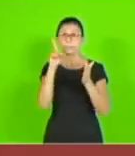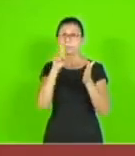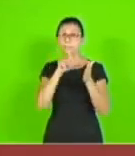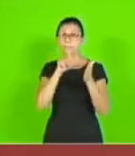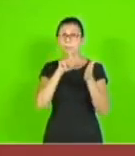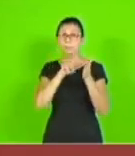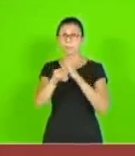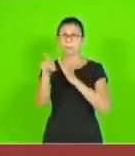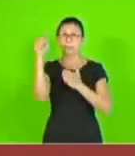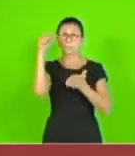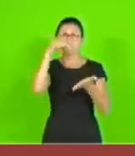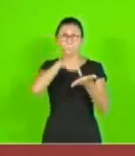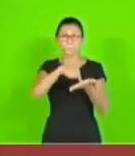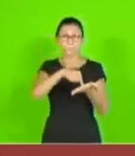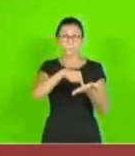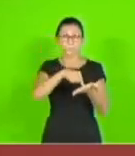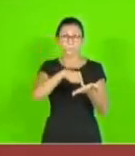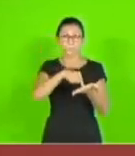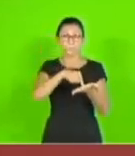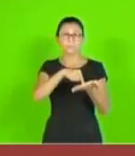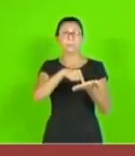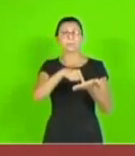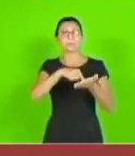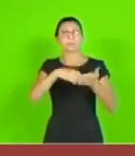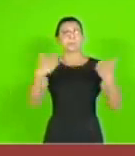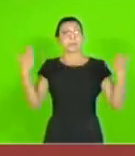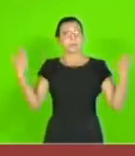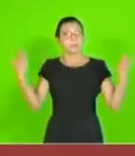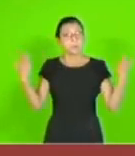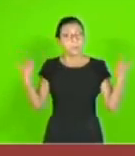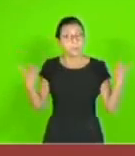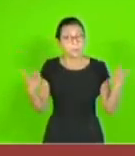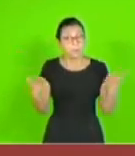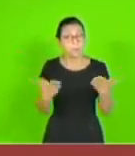fasting, consulting the Word, prayers.